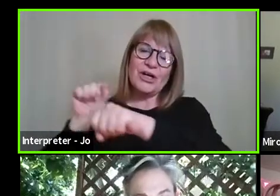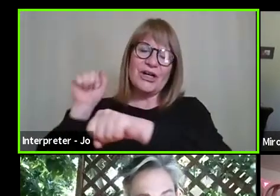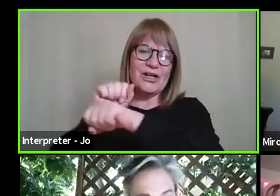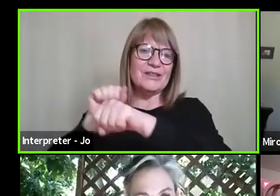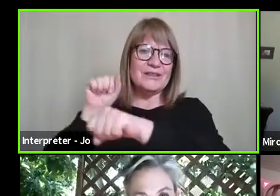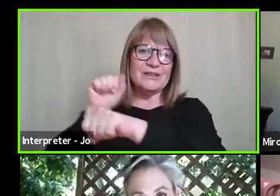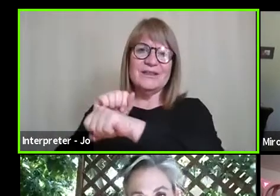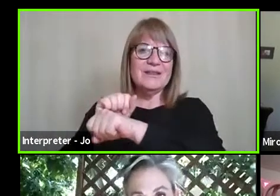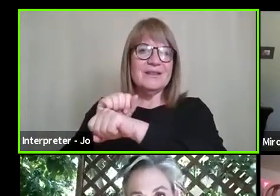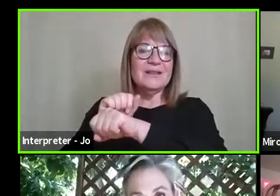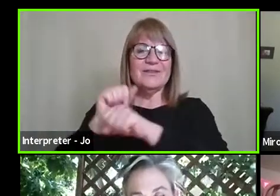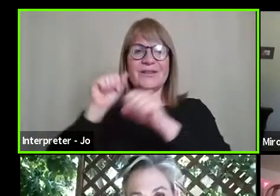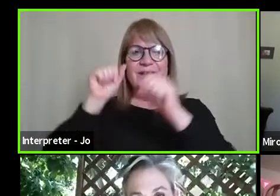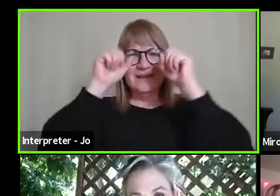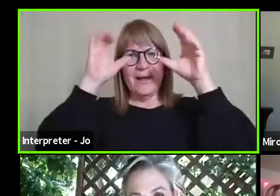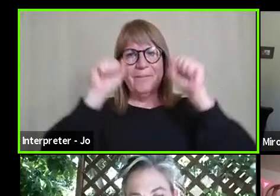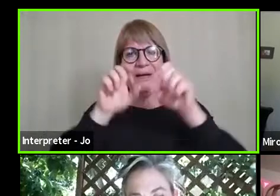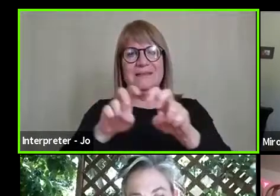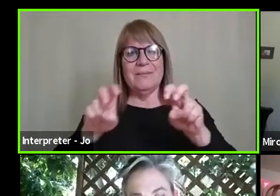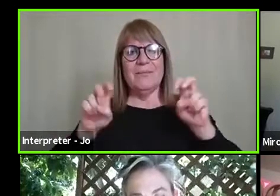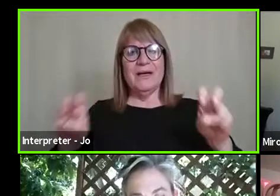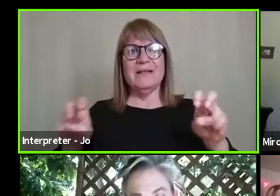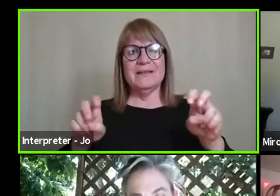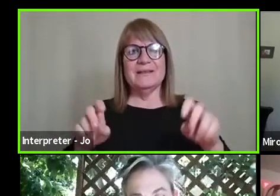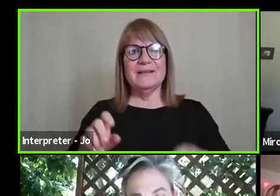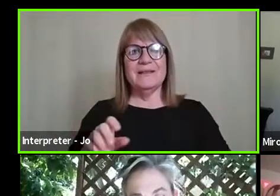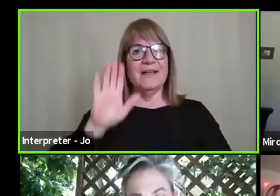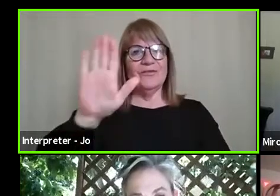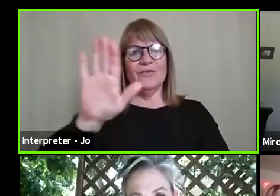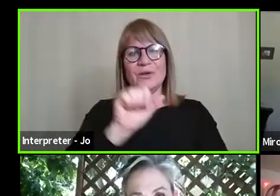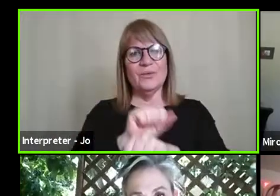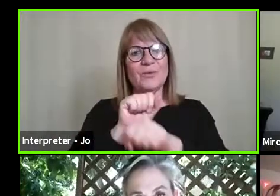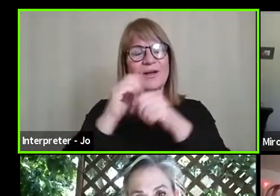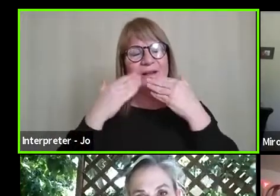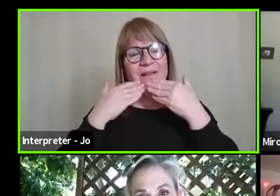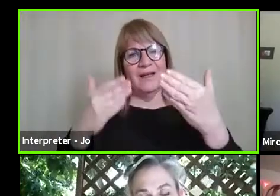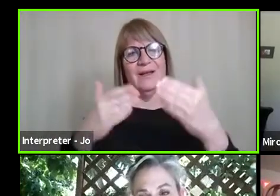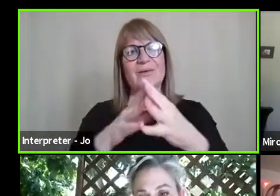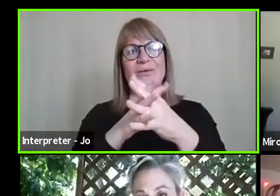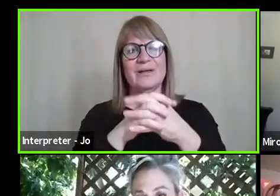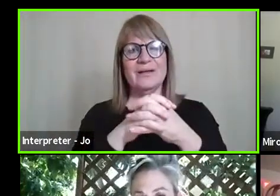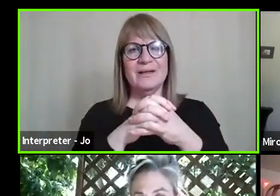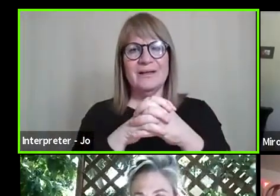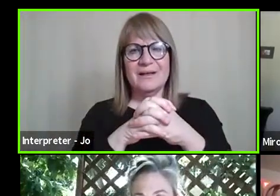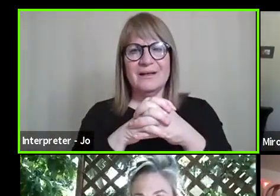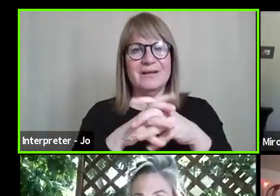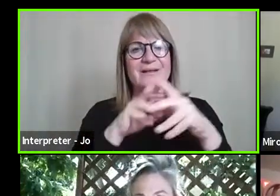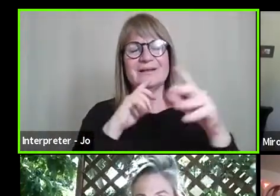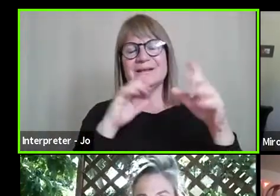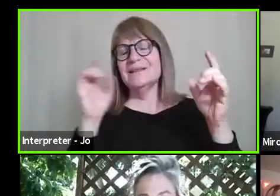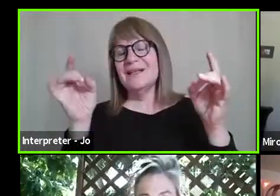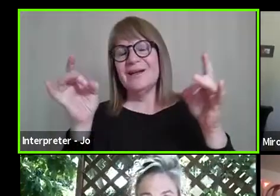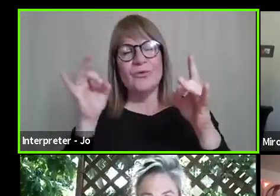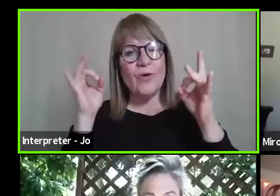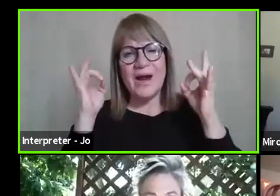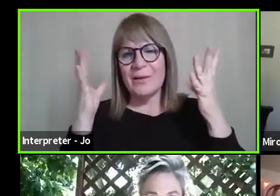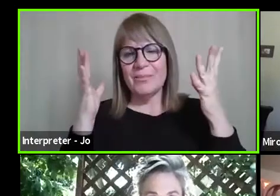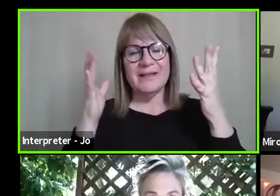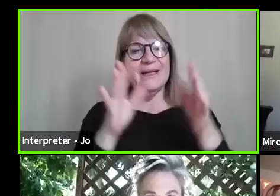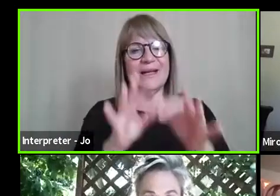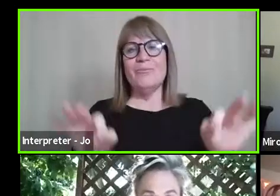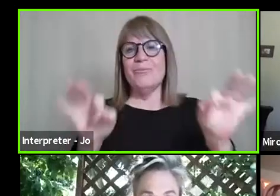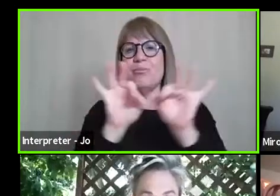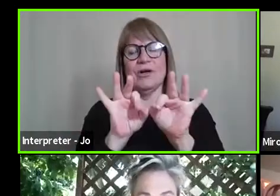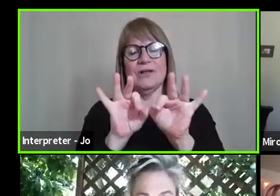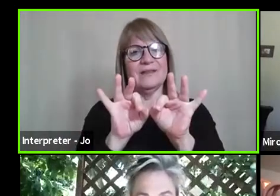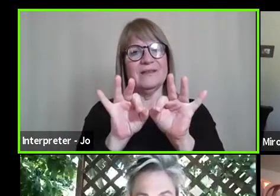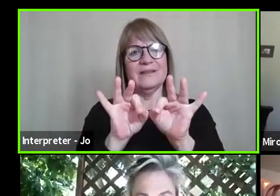for this amazing panel and and for this work it's um it's incredibly important and